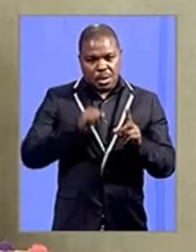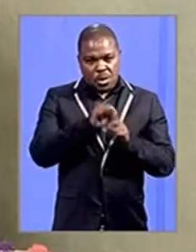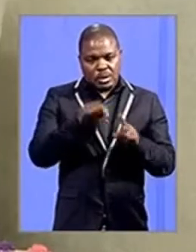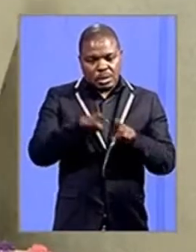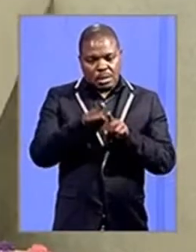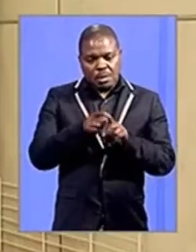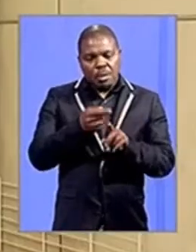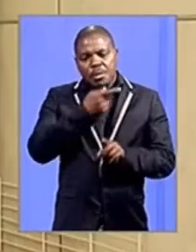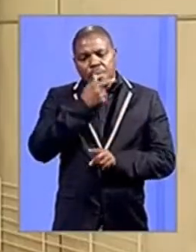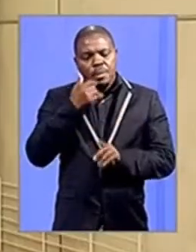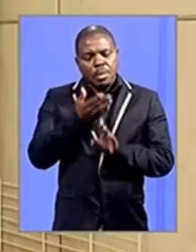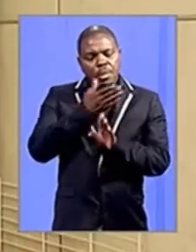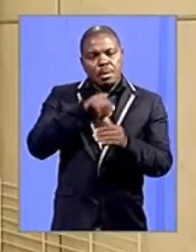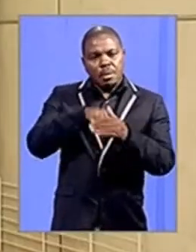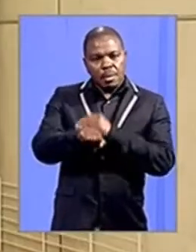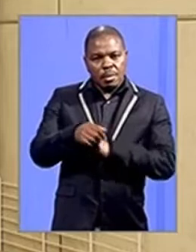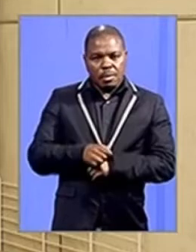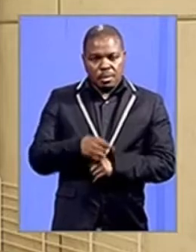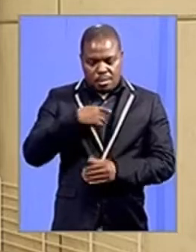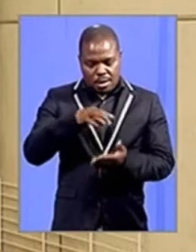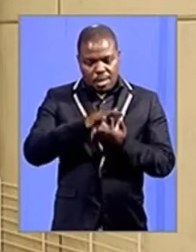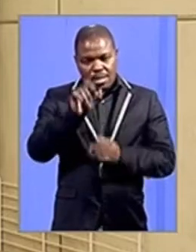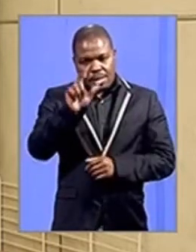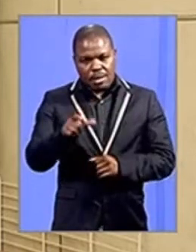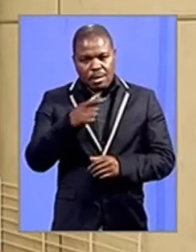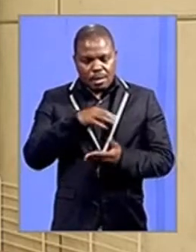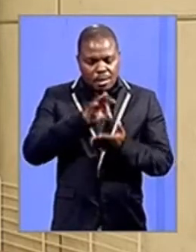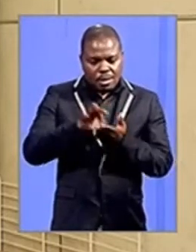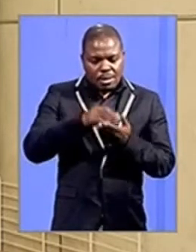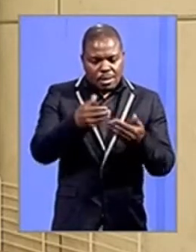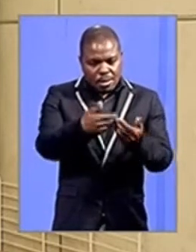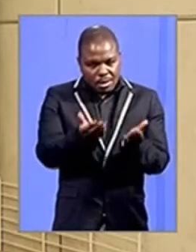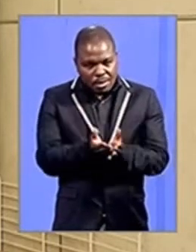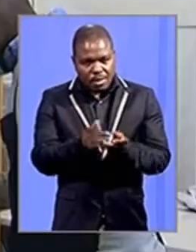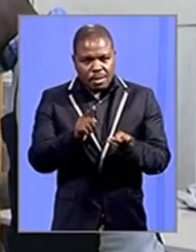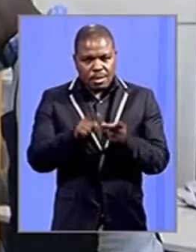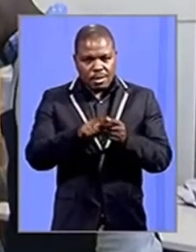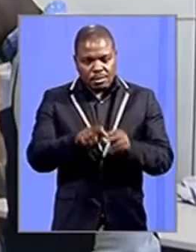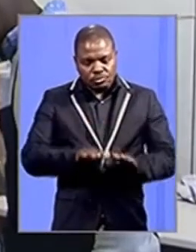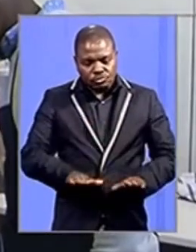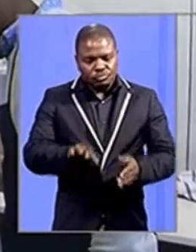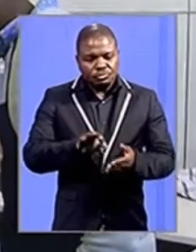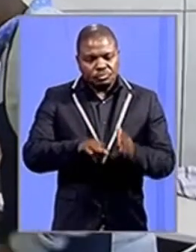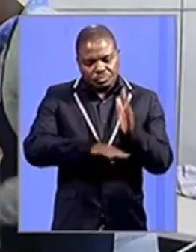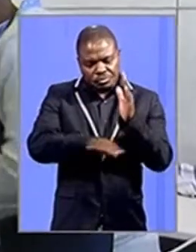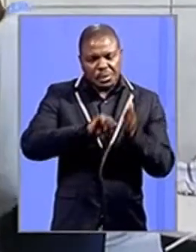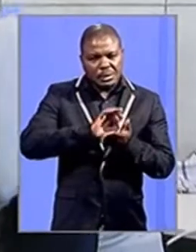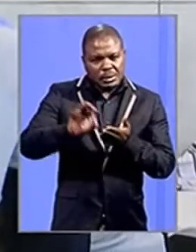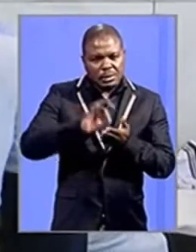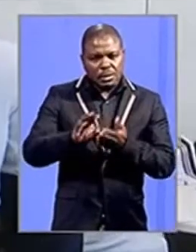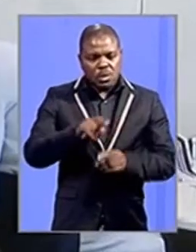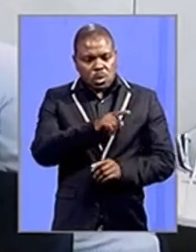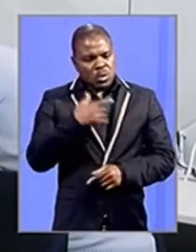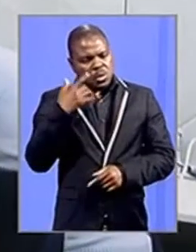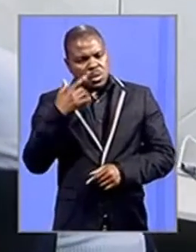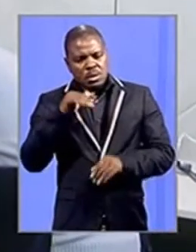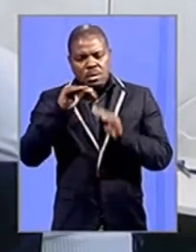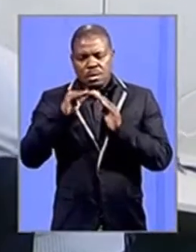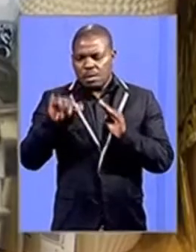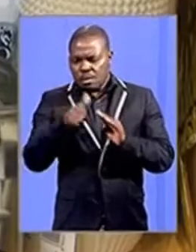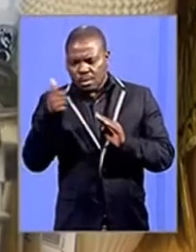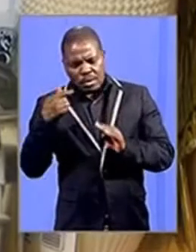belega. I was a cleaner. I used to do the dishes and floors. Ge a sena go kwa ka mathata a gagwe moagišane o